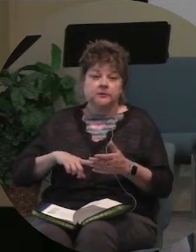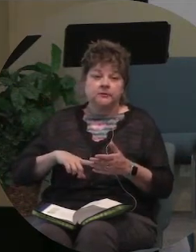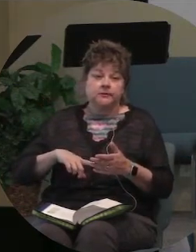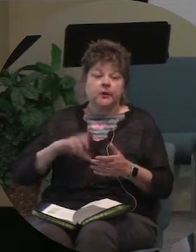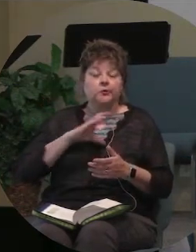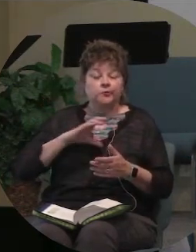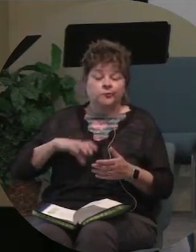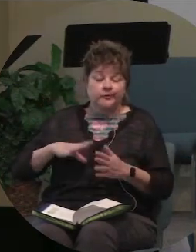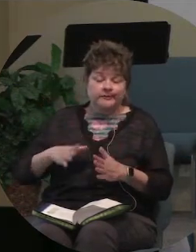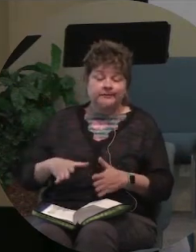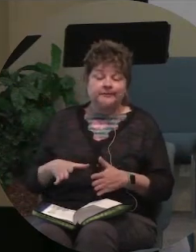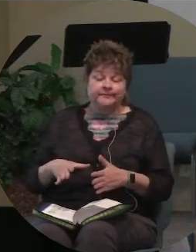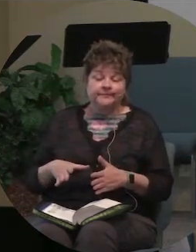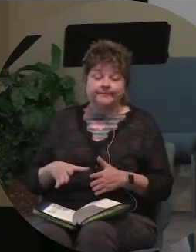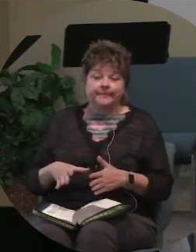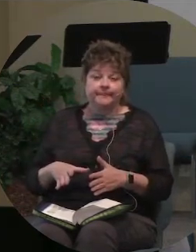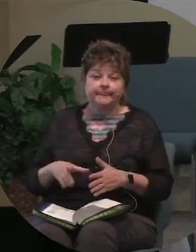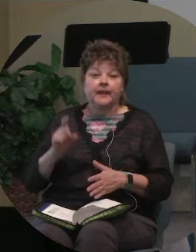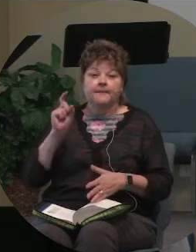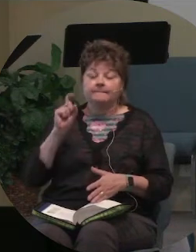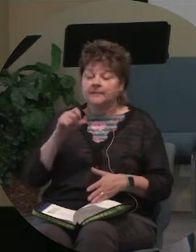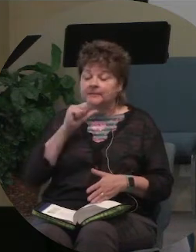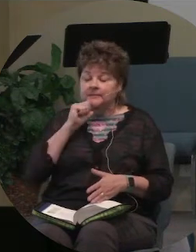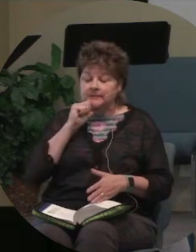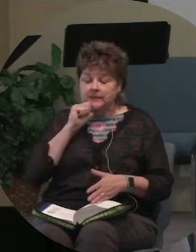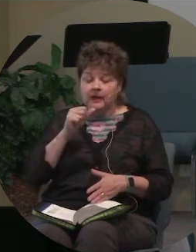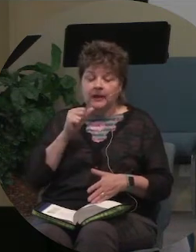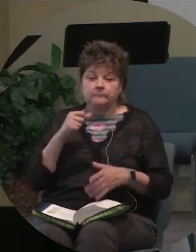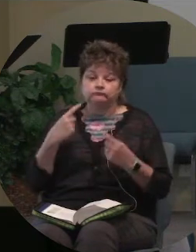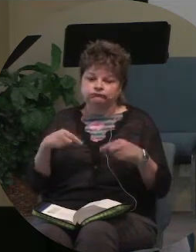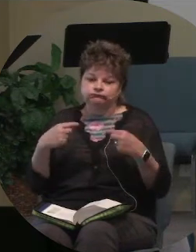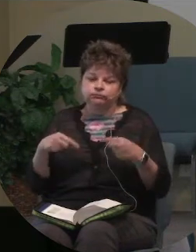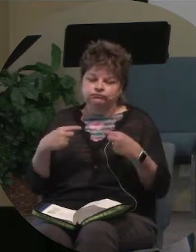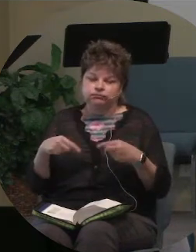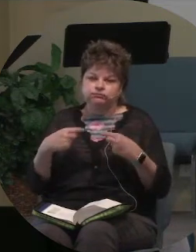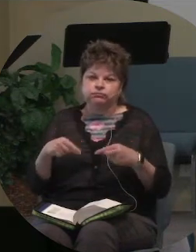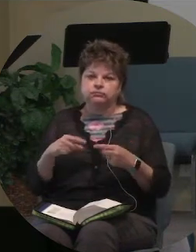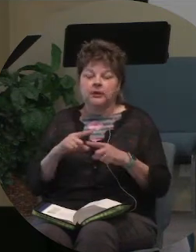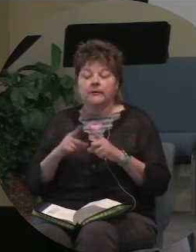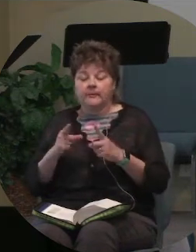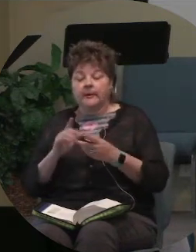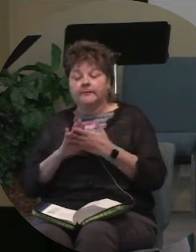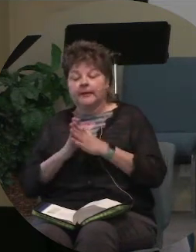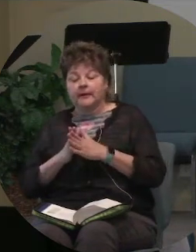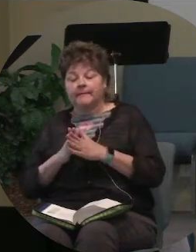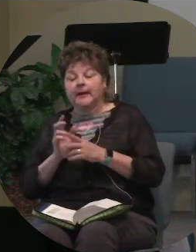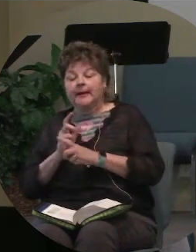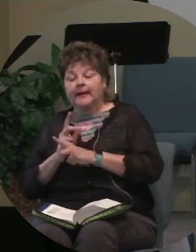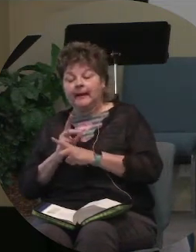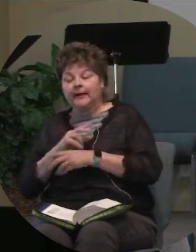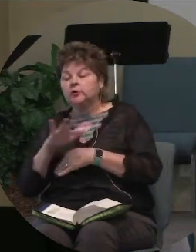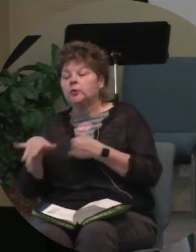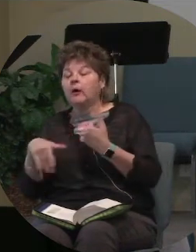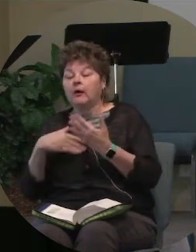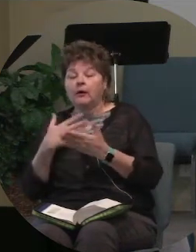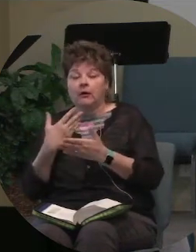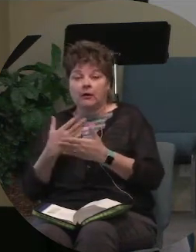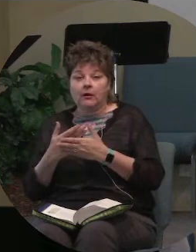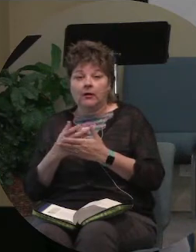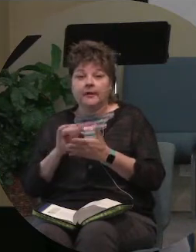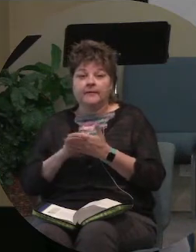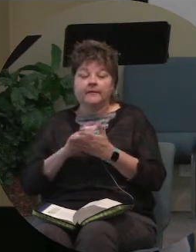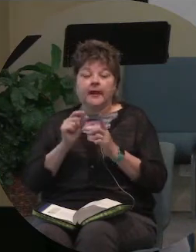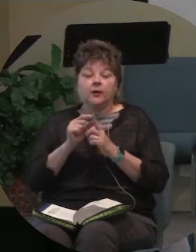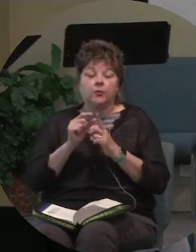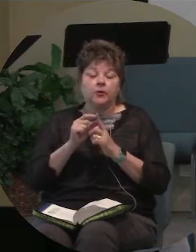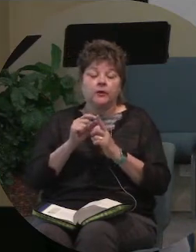Lord's Christian, must not be quarrelsome, but be kind to all. And that word